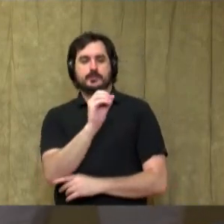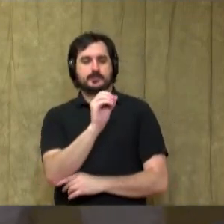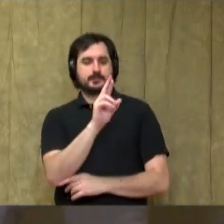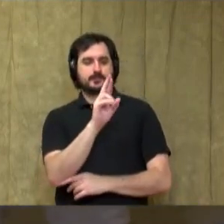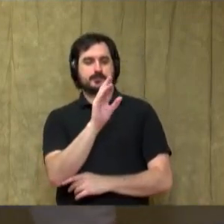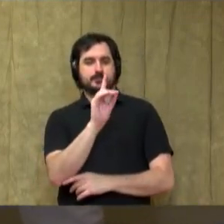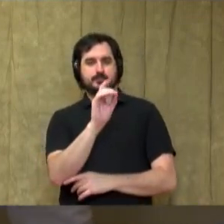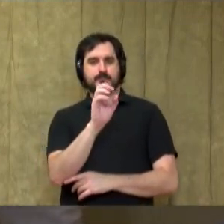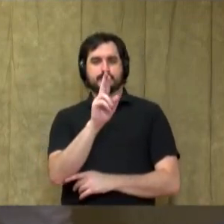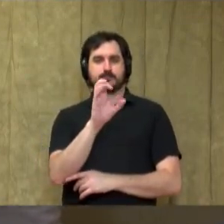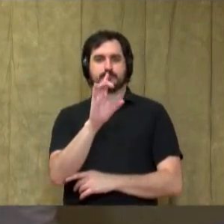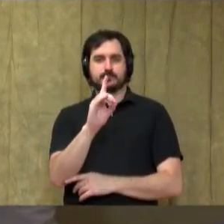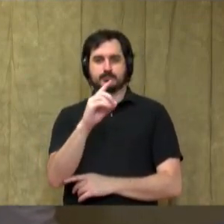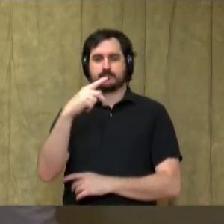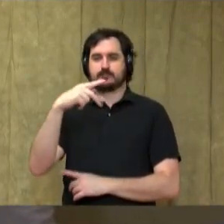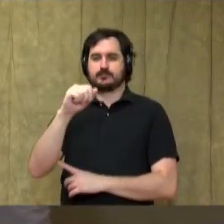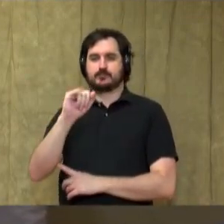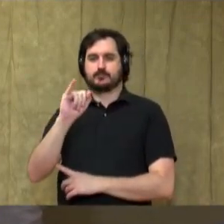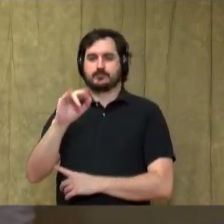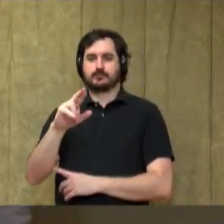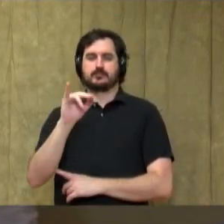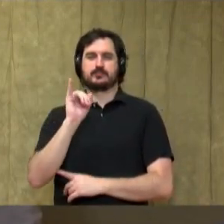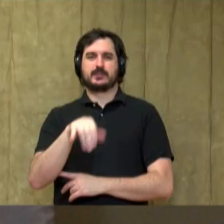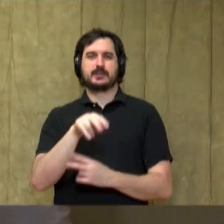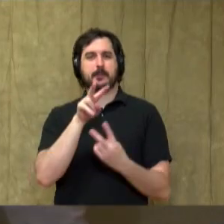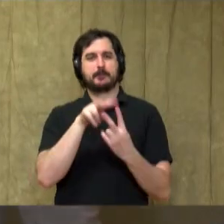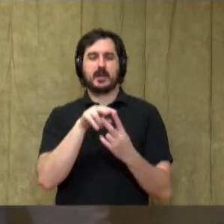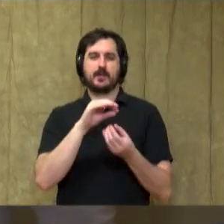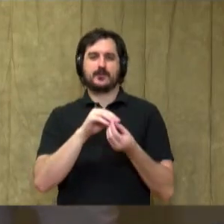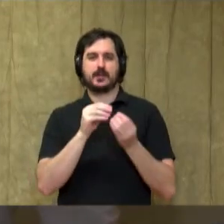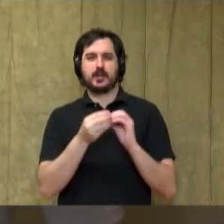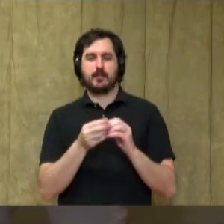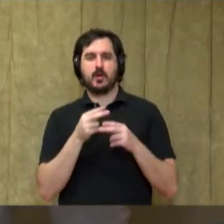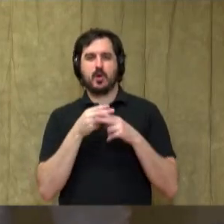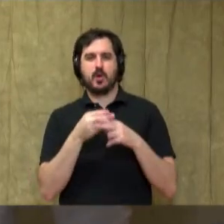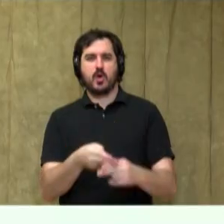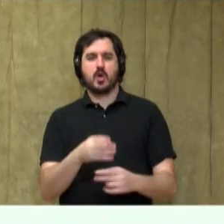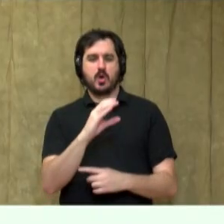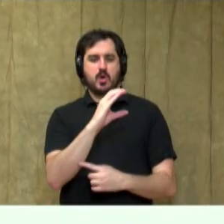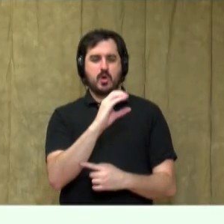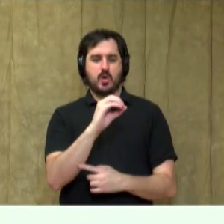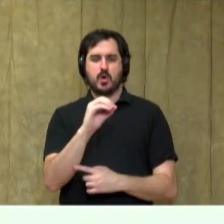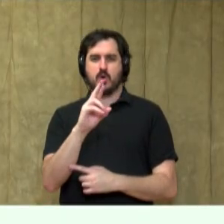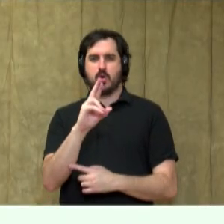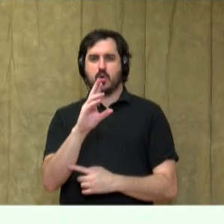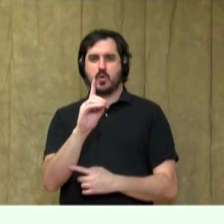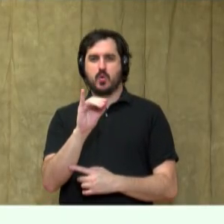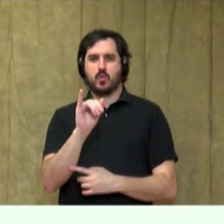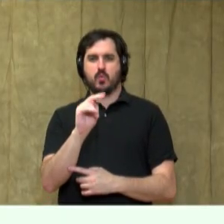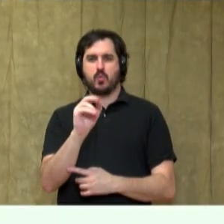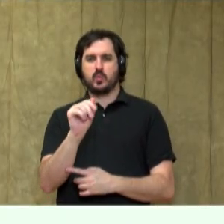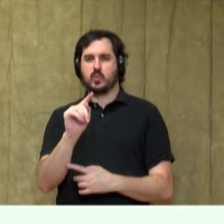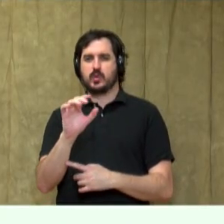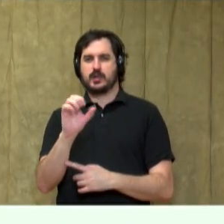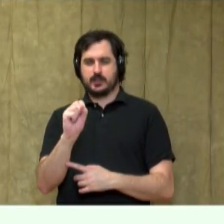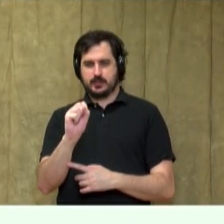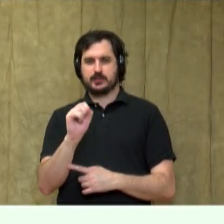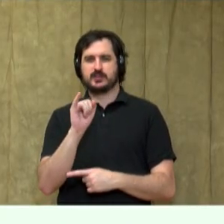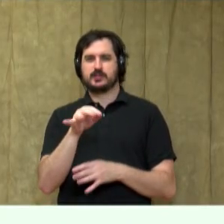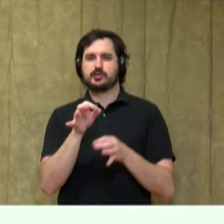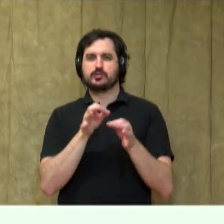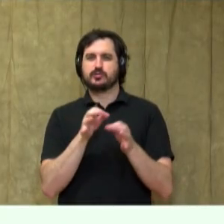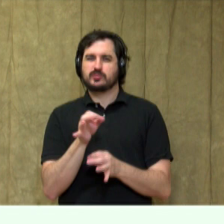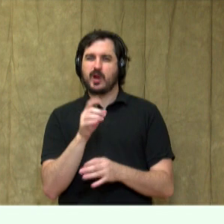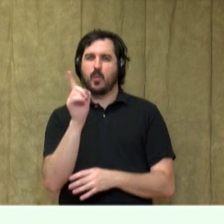called coordinates, okay? That describes the location of a point. So if you're looking at this, now